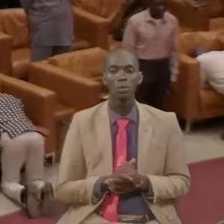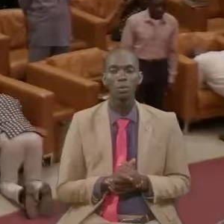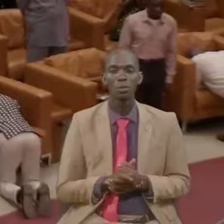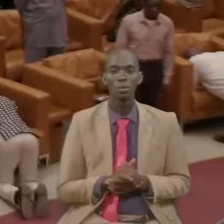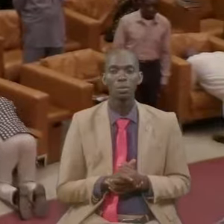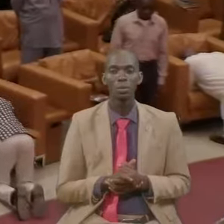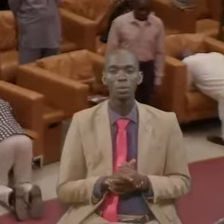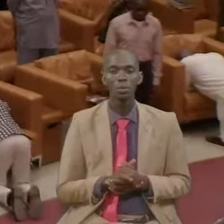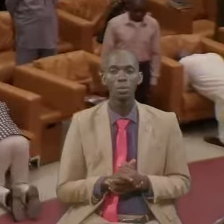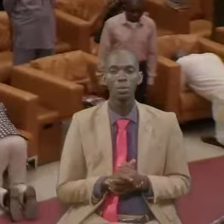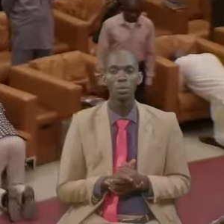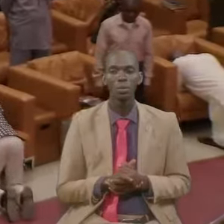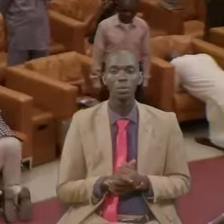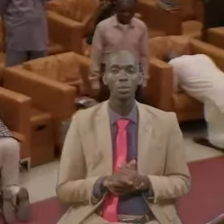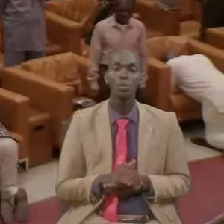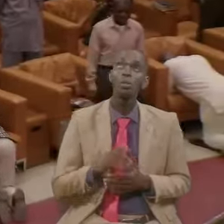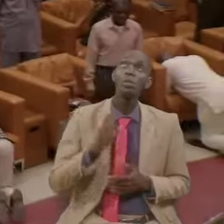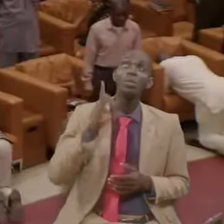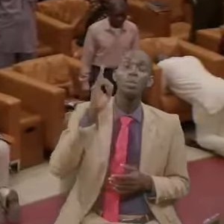And the one that